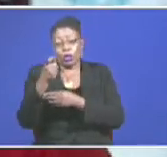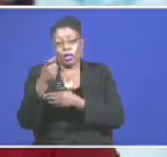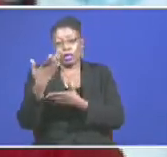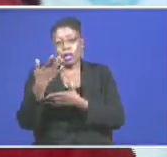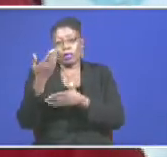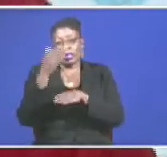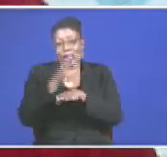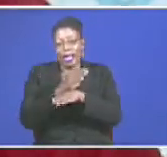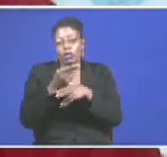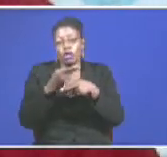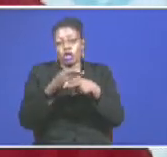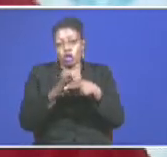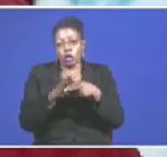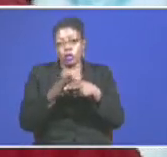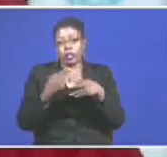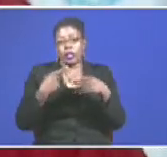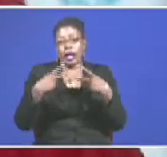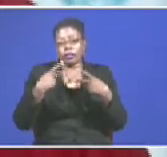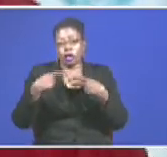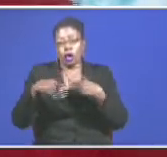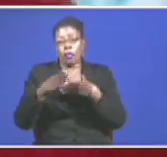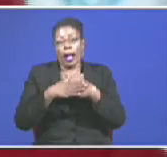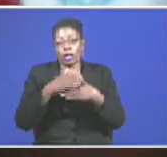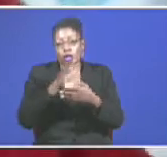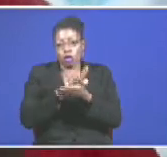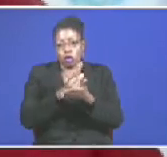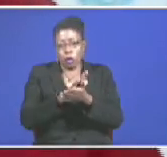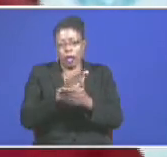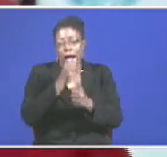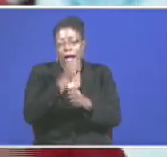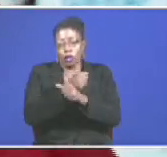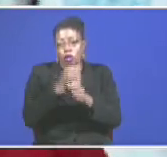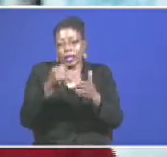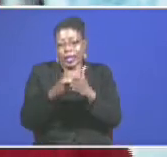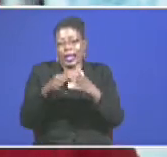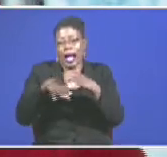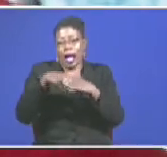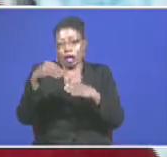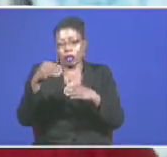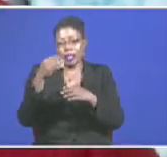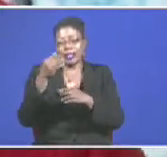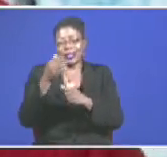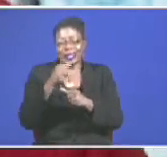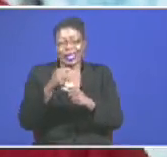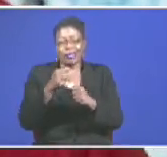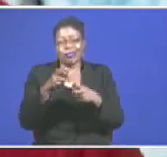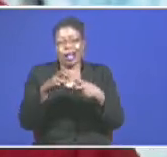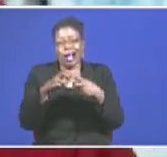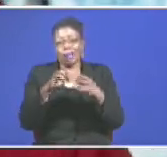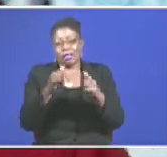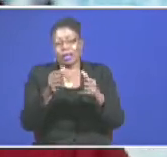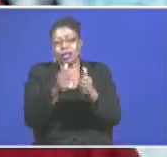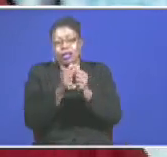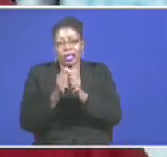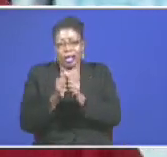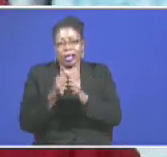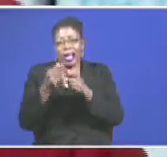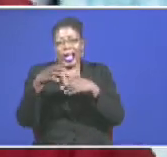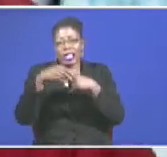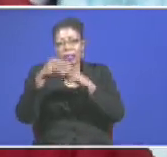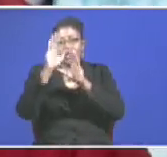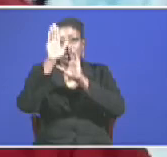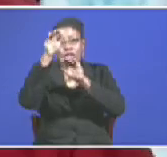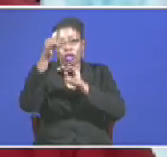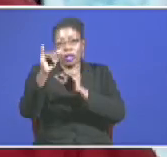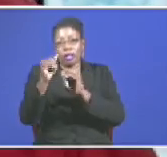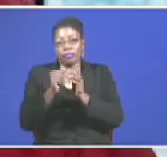we fell short. So we have to go back to school and we got to work it out. We need to get our act together. You understand? Especially on the shooting.